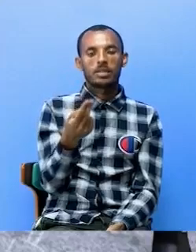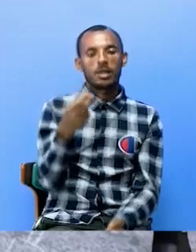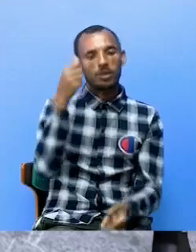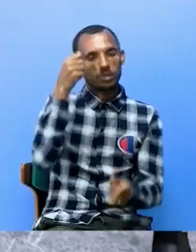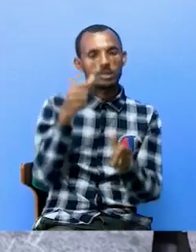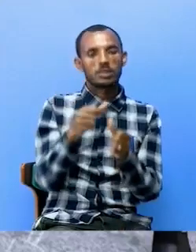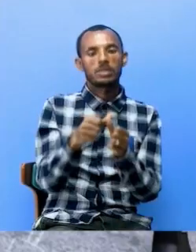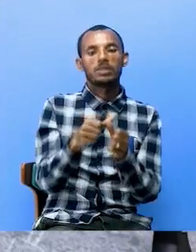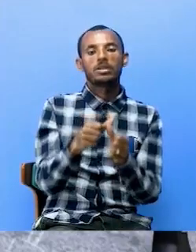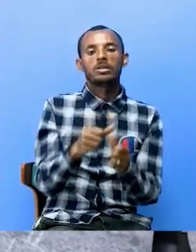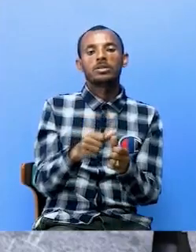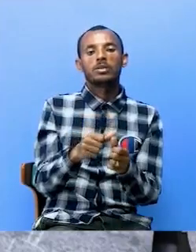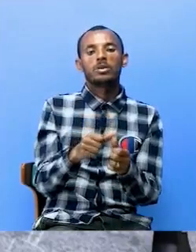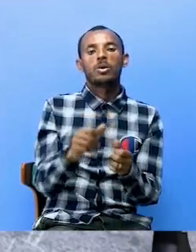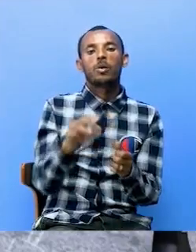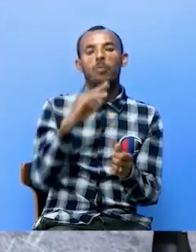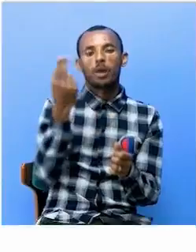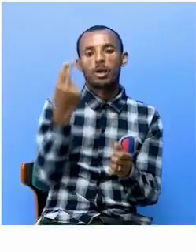notation.